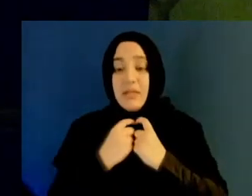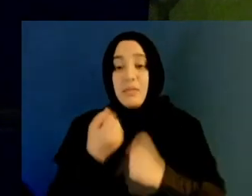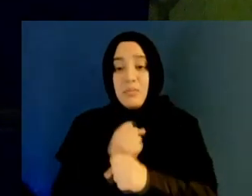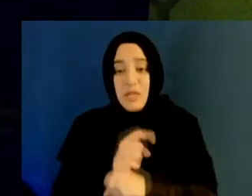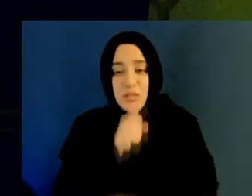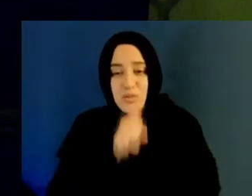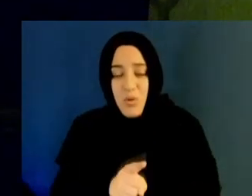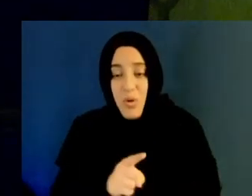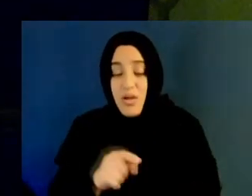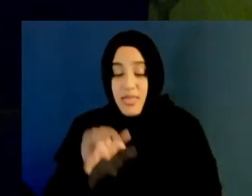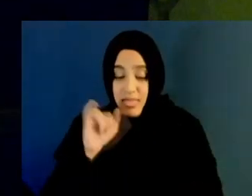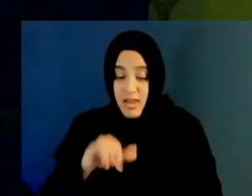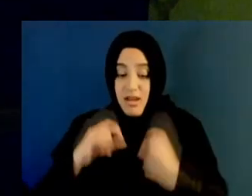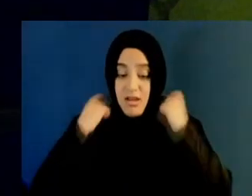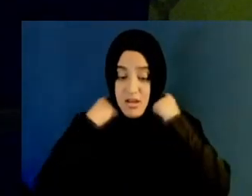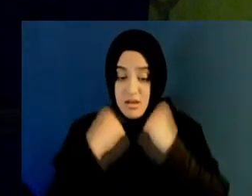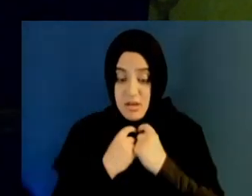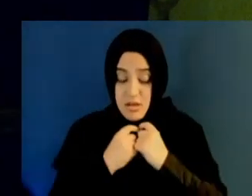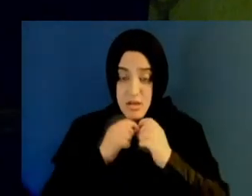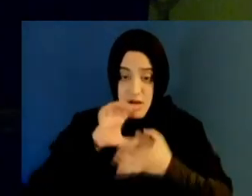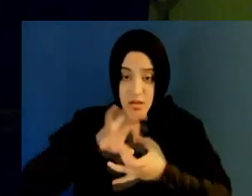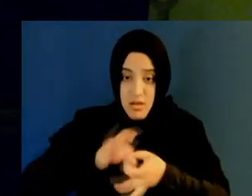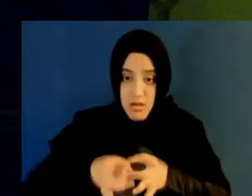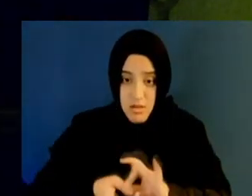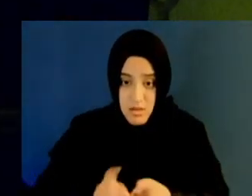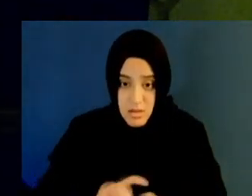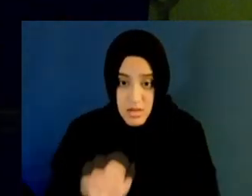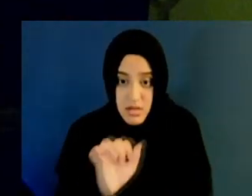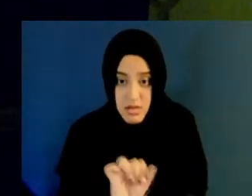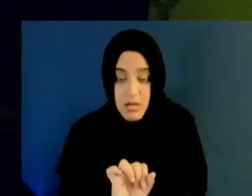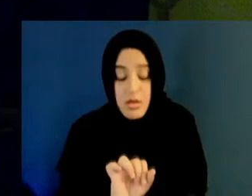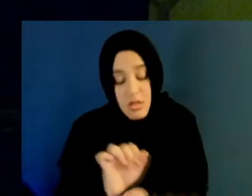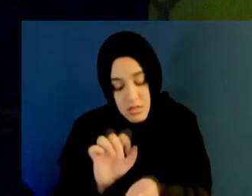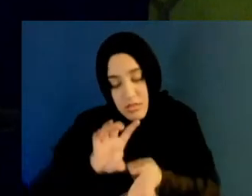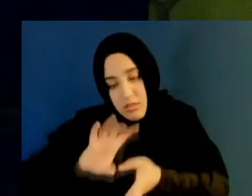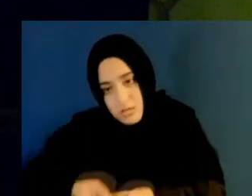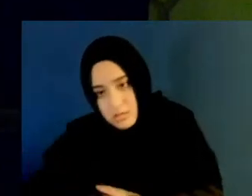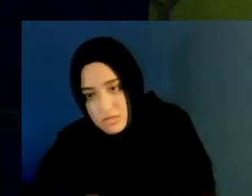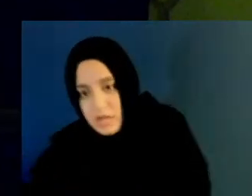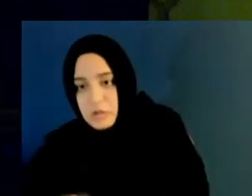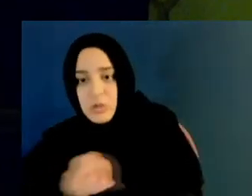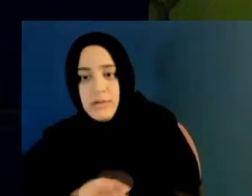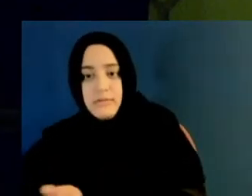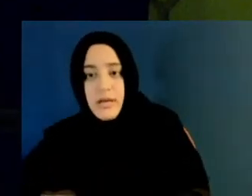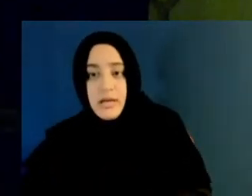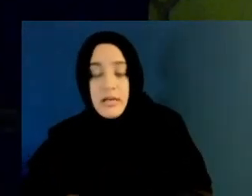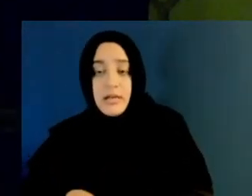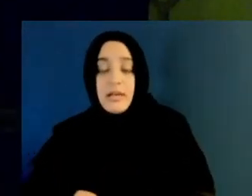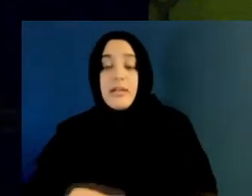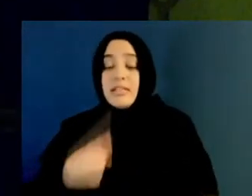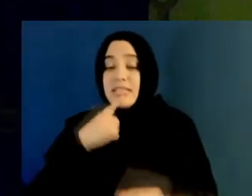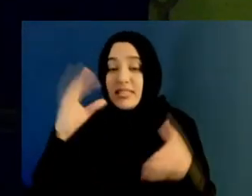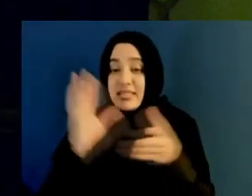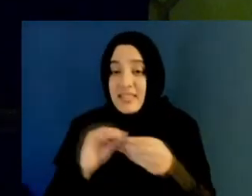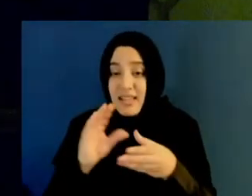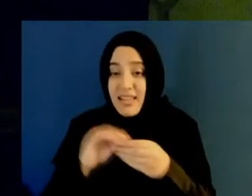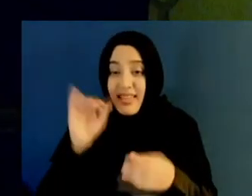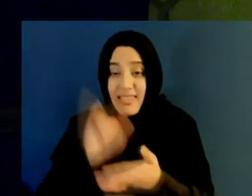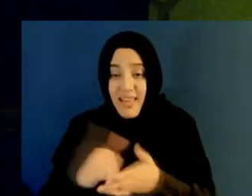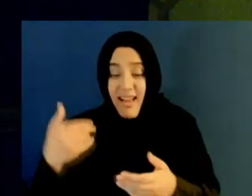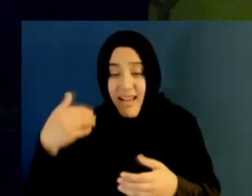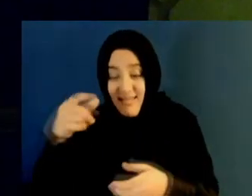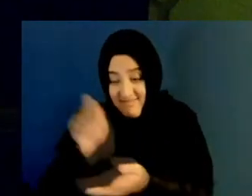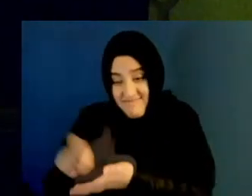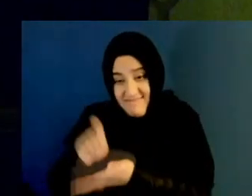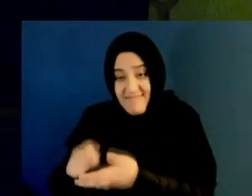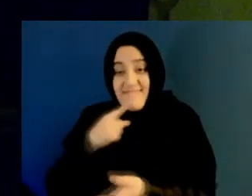hand were tied to the collar on the neck. The Rawi mentions that there were iron nails that were protruding from